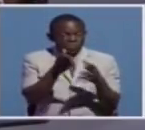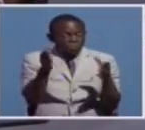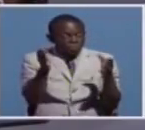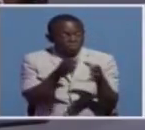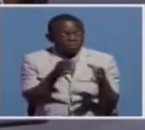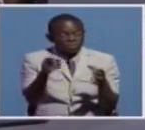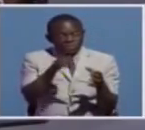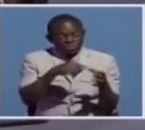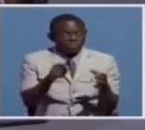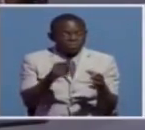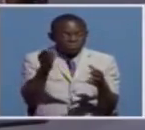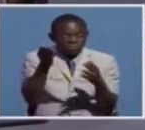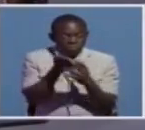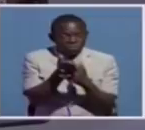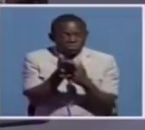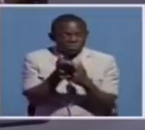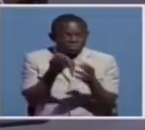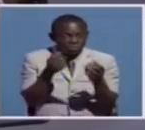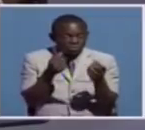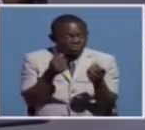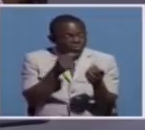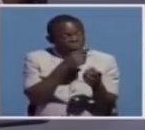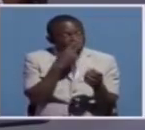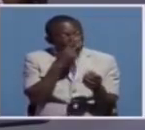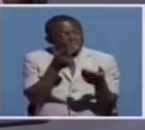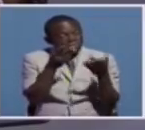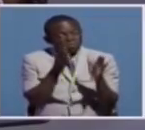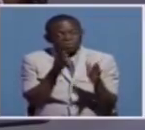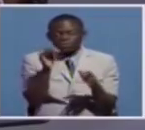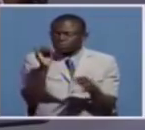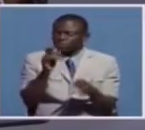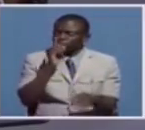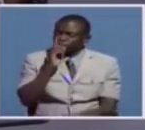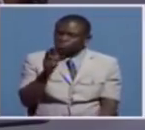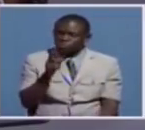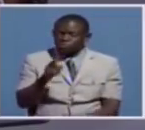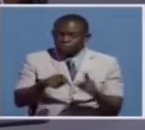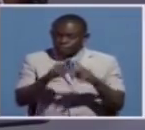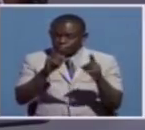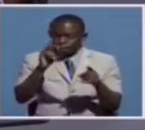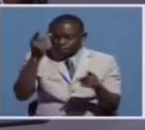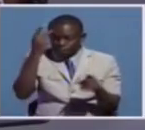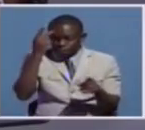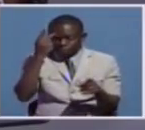true. It's true. Absolutely. But what happens there in politics is that everything must be funded.